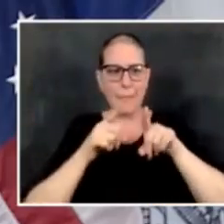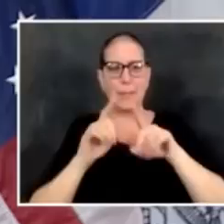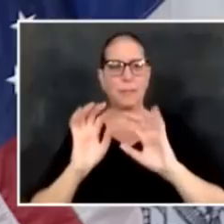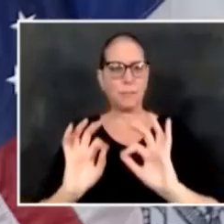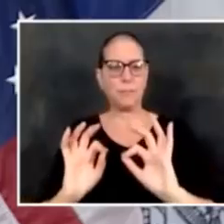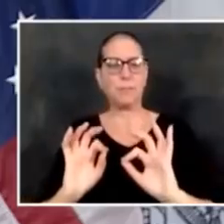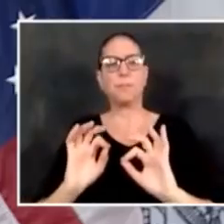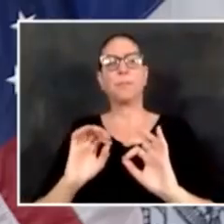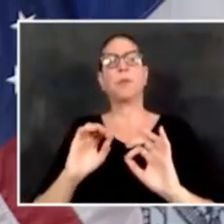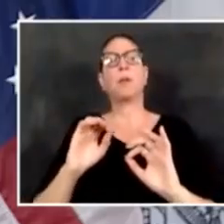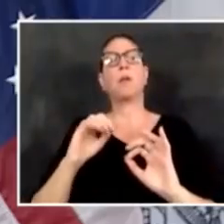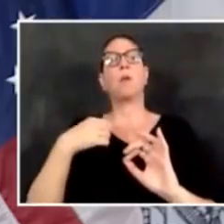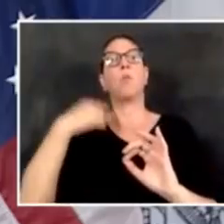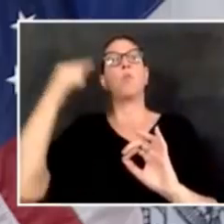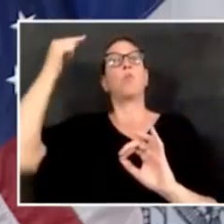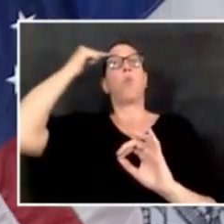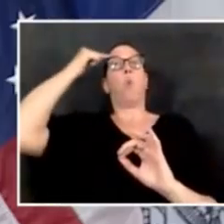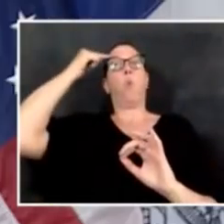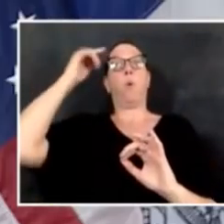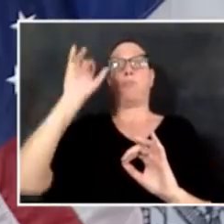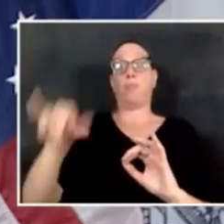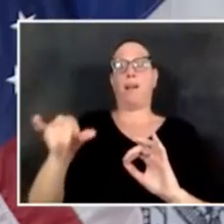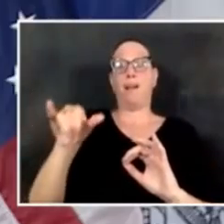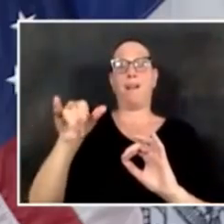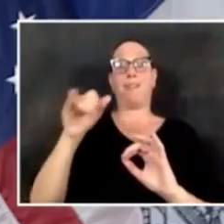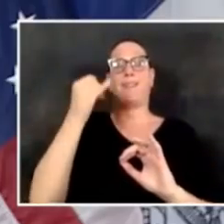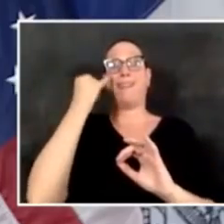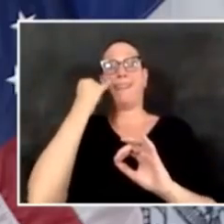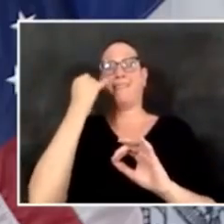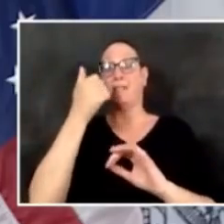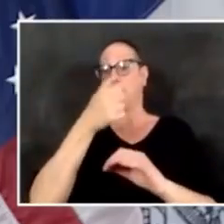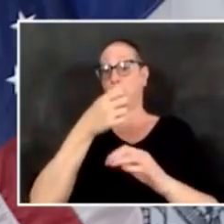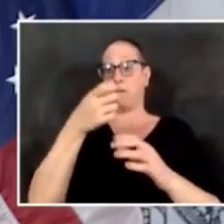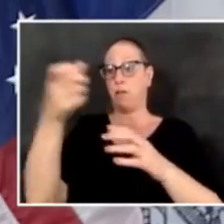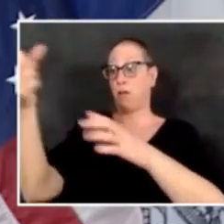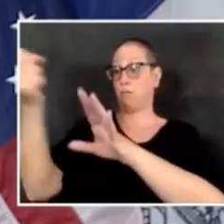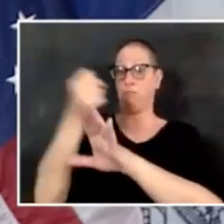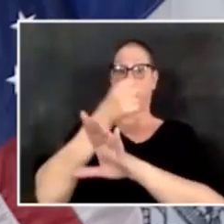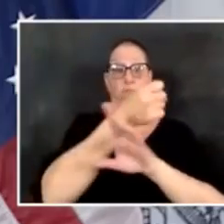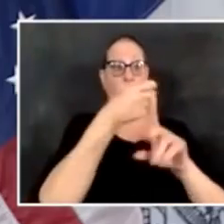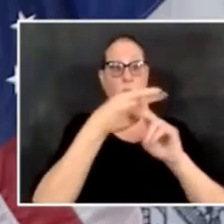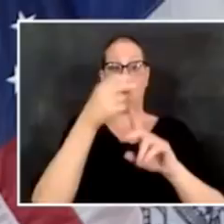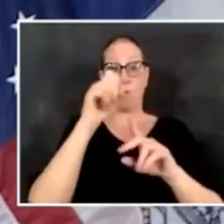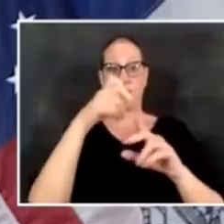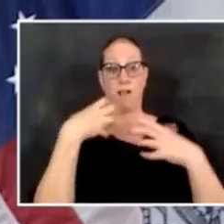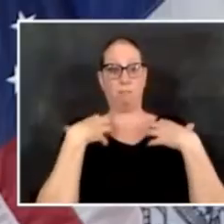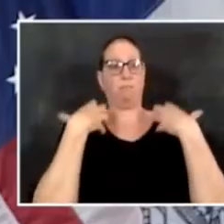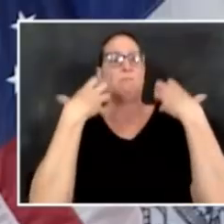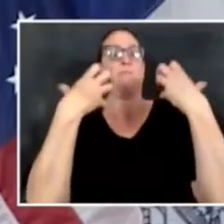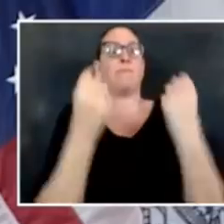fully cured. Painful because we lost people that it didn't make sense why we were losing them.